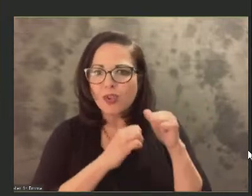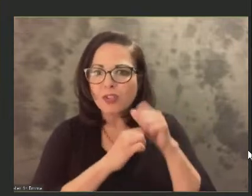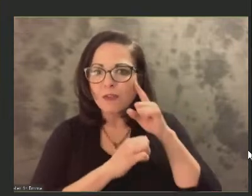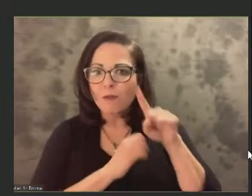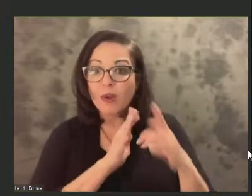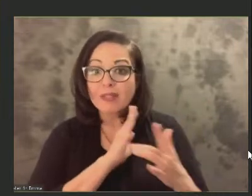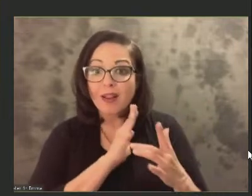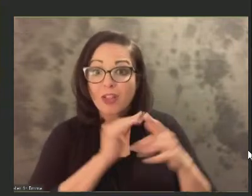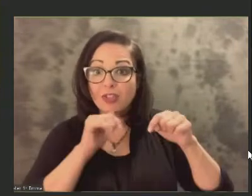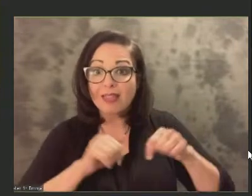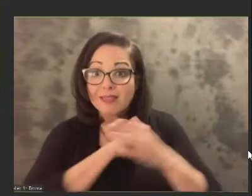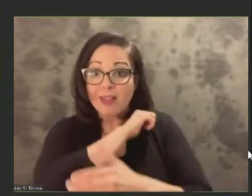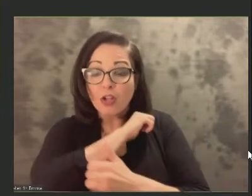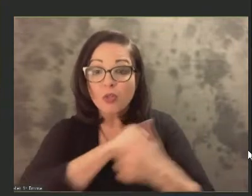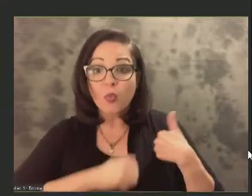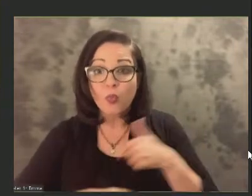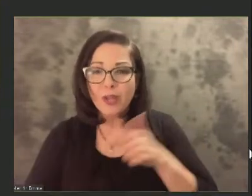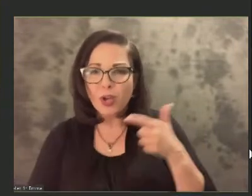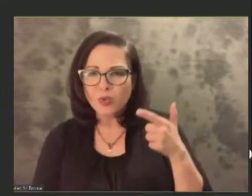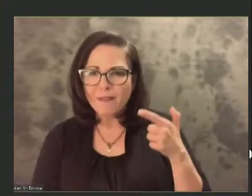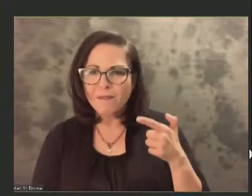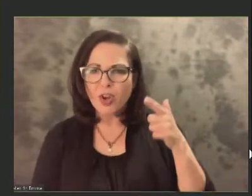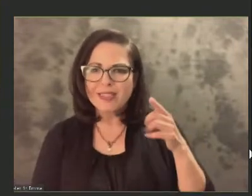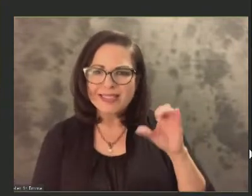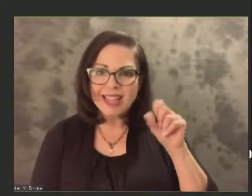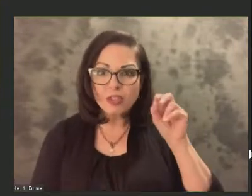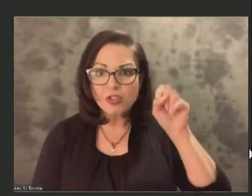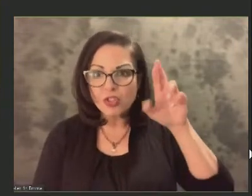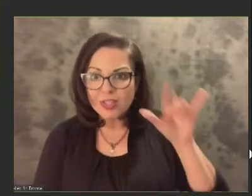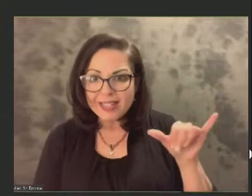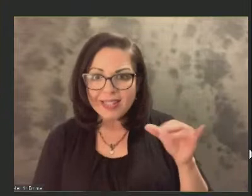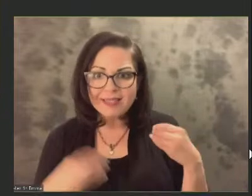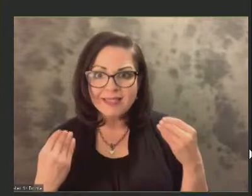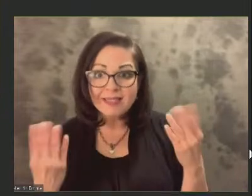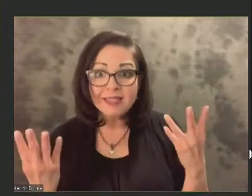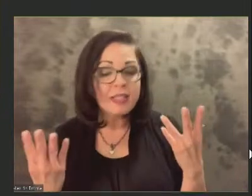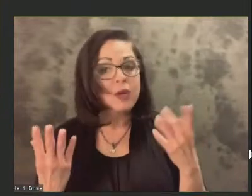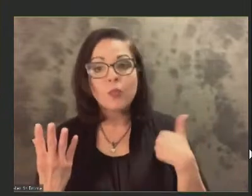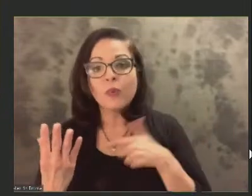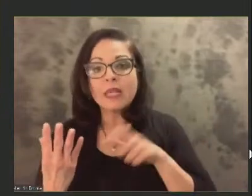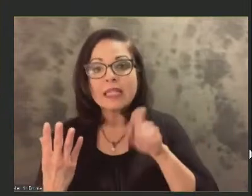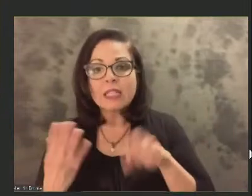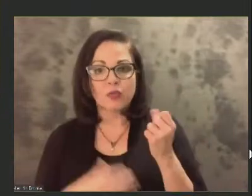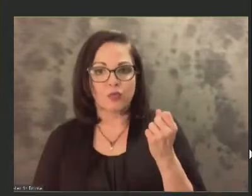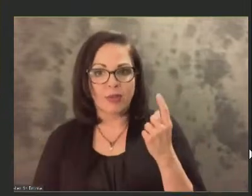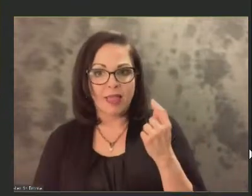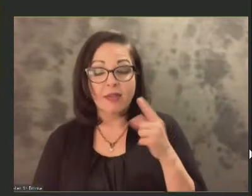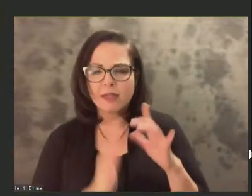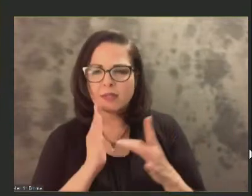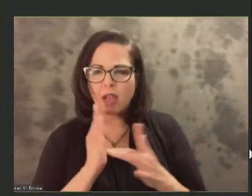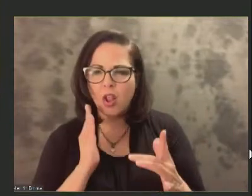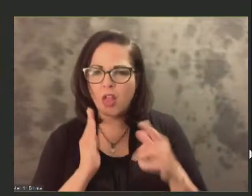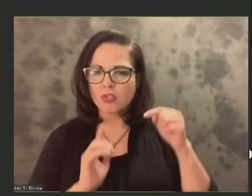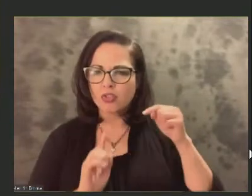technology in this country. We're the 21st century people. We need to really realize, as a technologically,